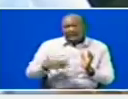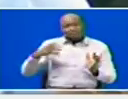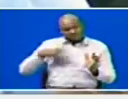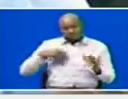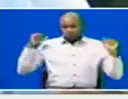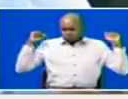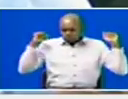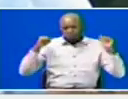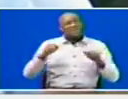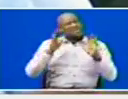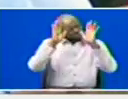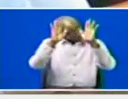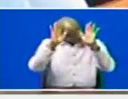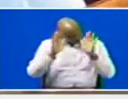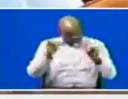general.